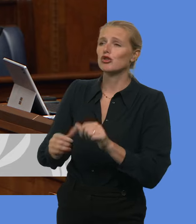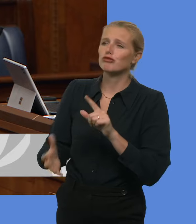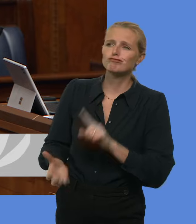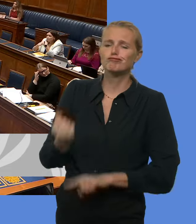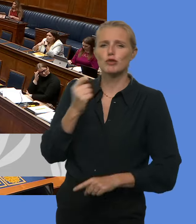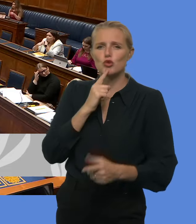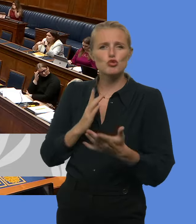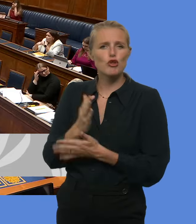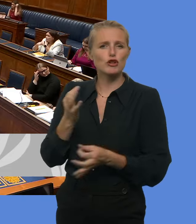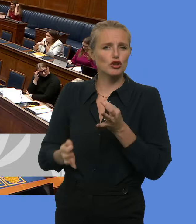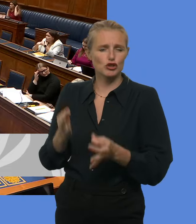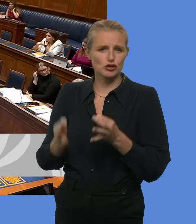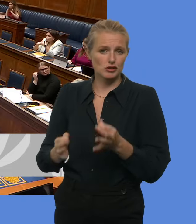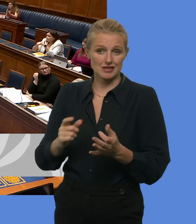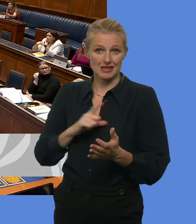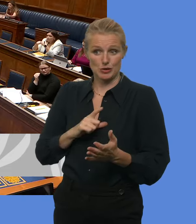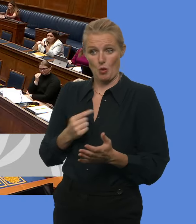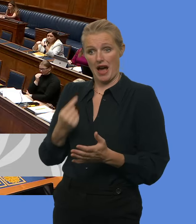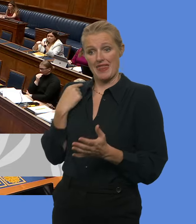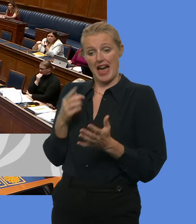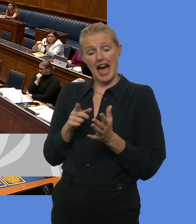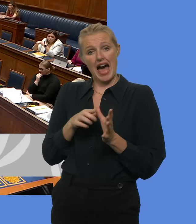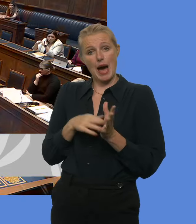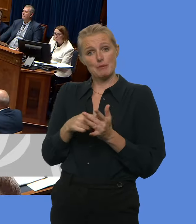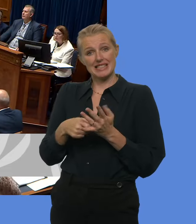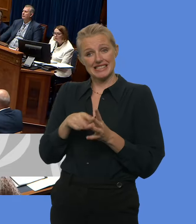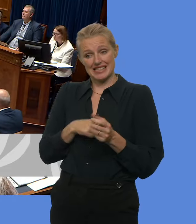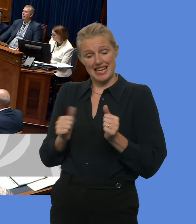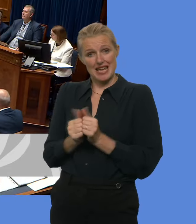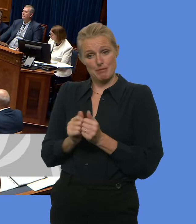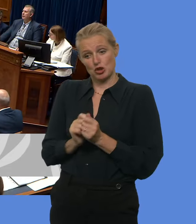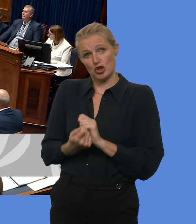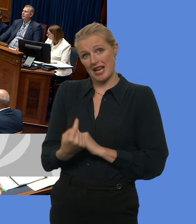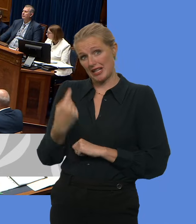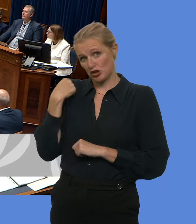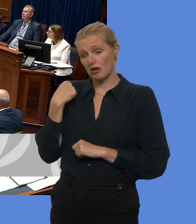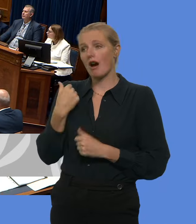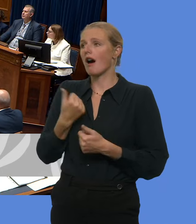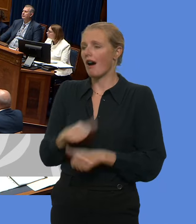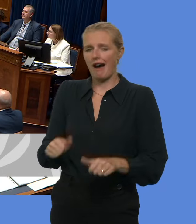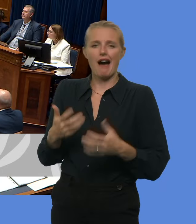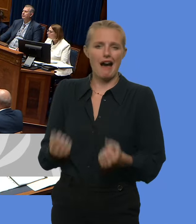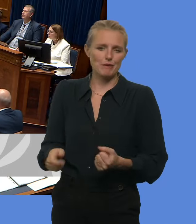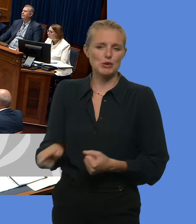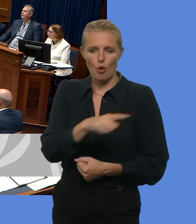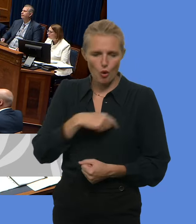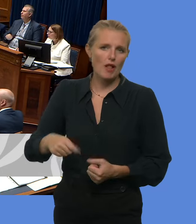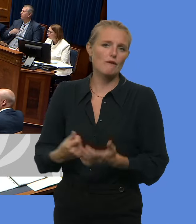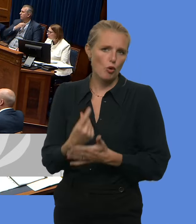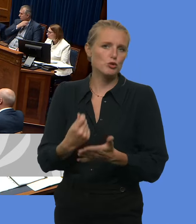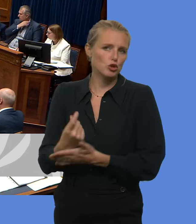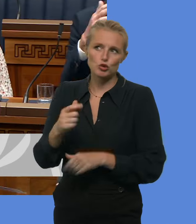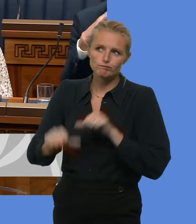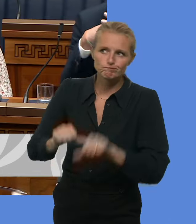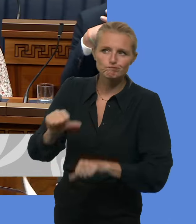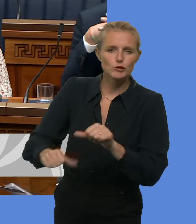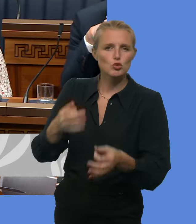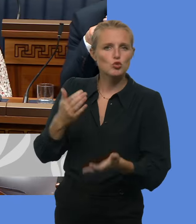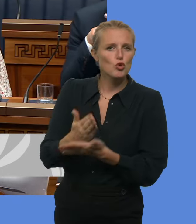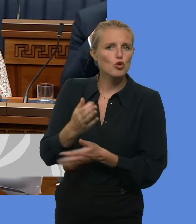changed. Alicia McHugh. Question 5. Deputy First Minister. Thank you, Mr.